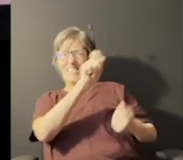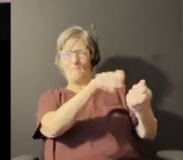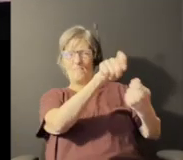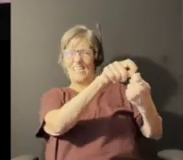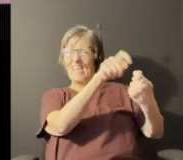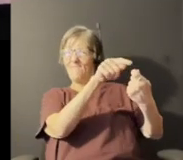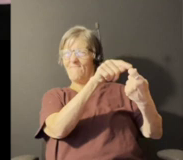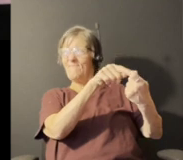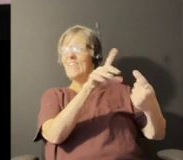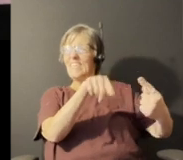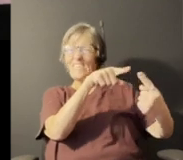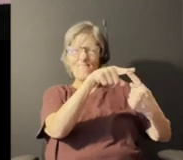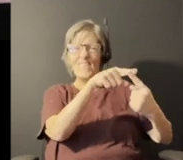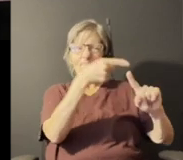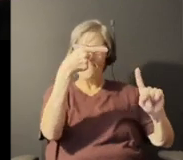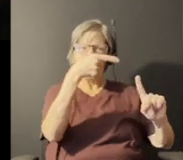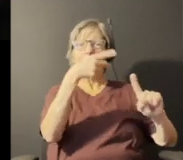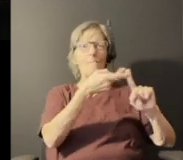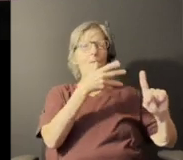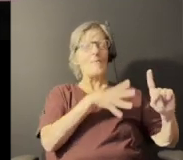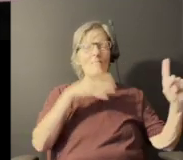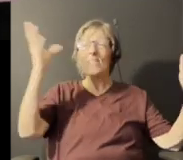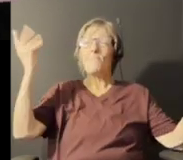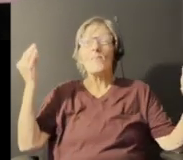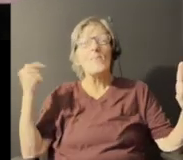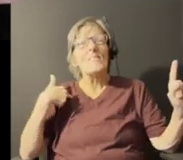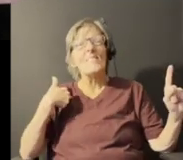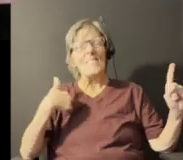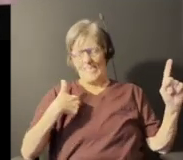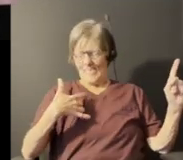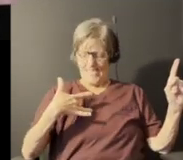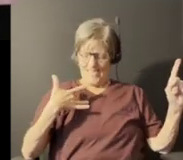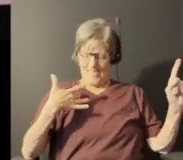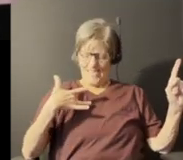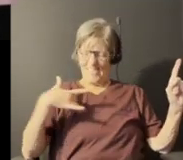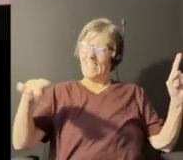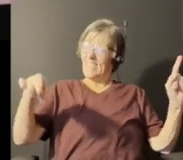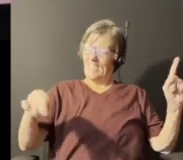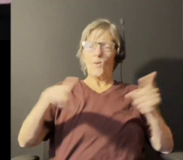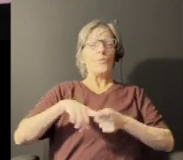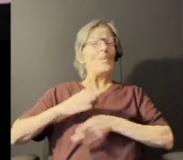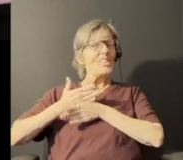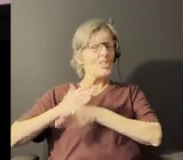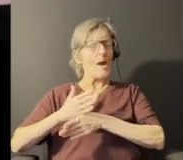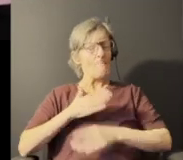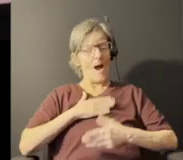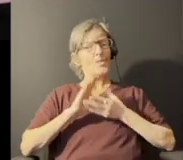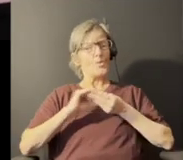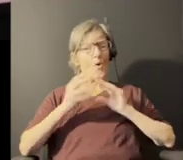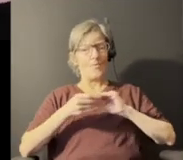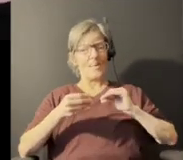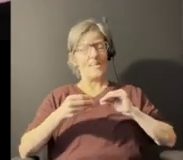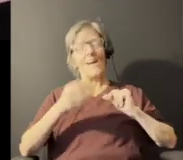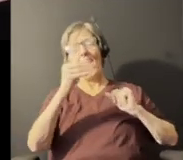specifically. And so I thought, you know, I really feel a need to share my